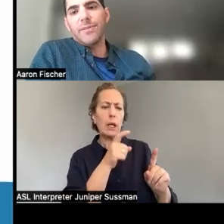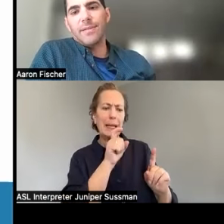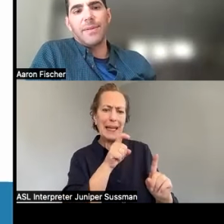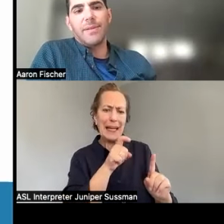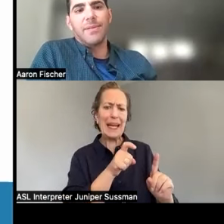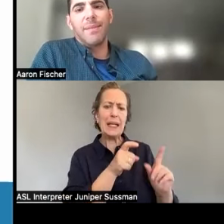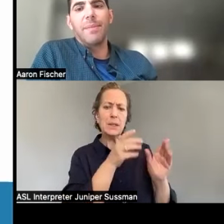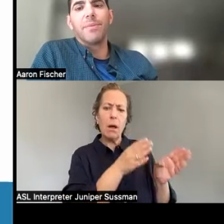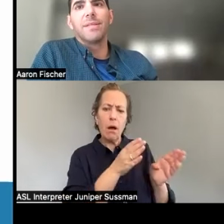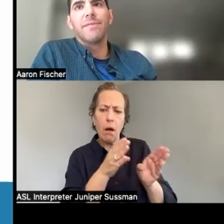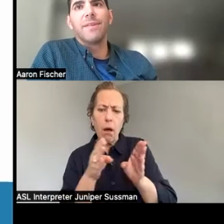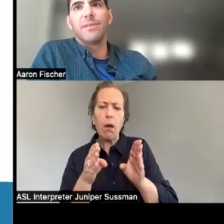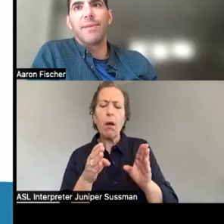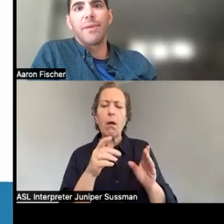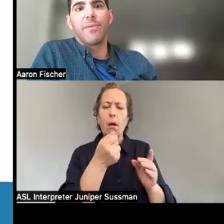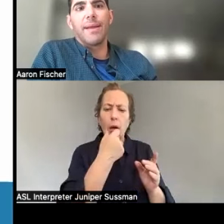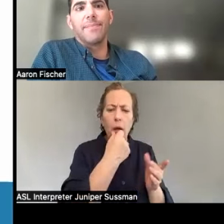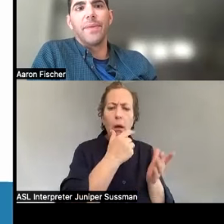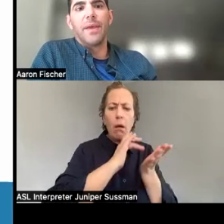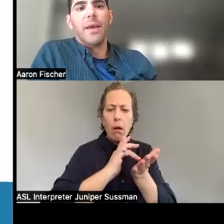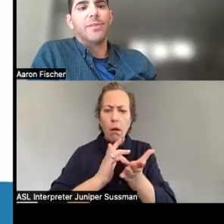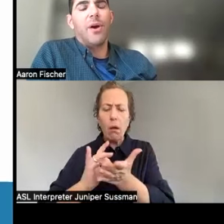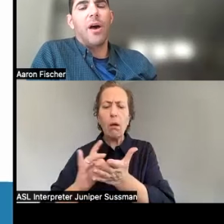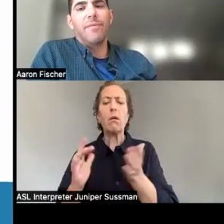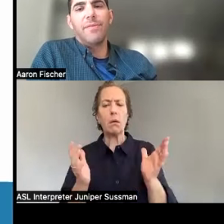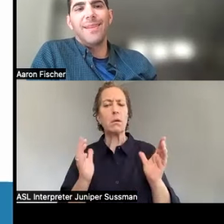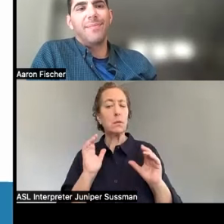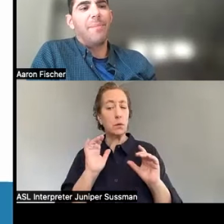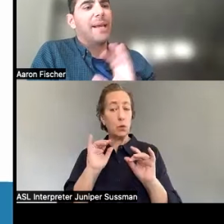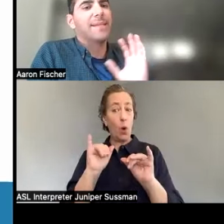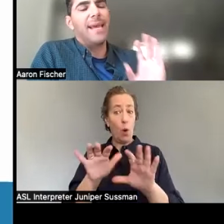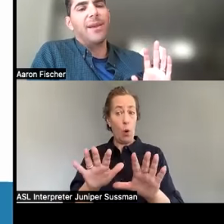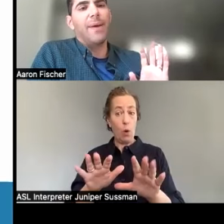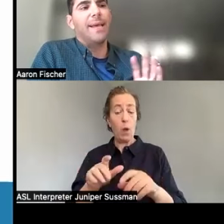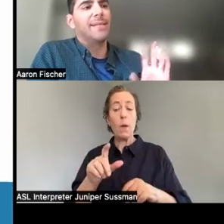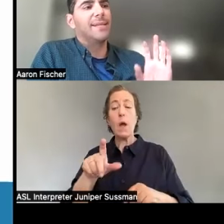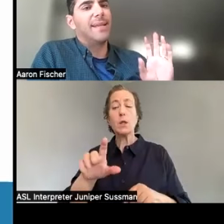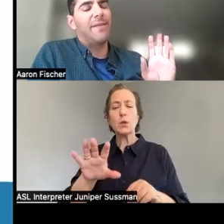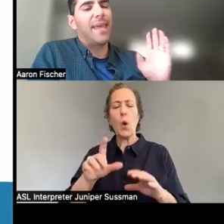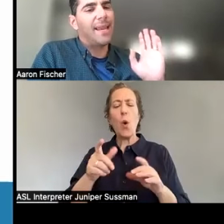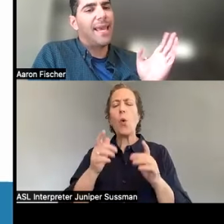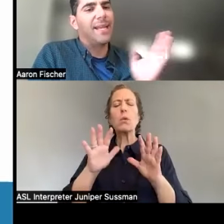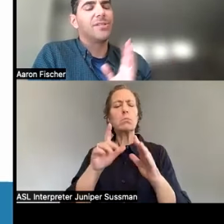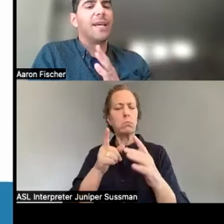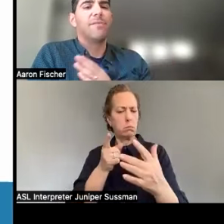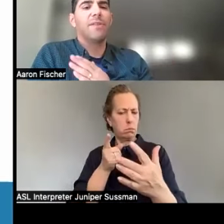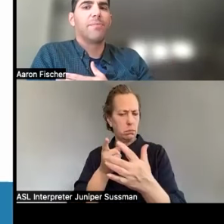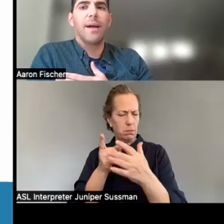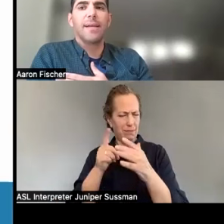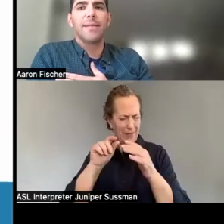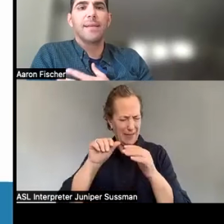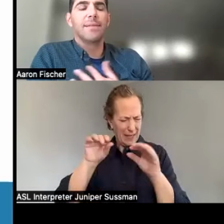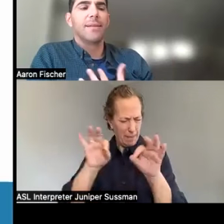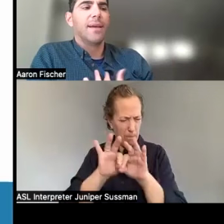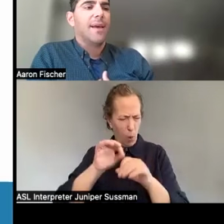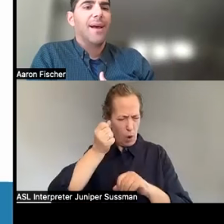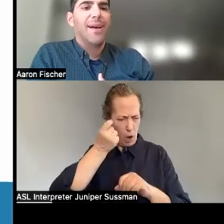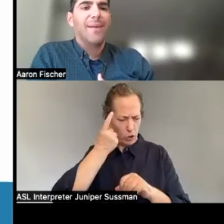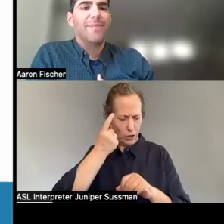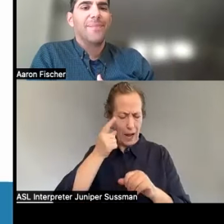to address what can be perceived as a direct threat. So all of the big takeaway is navigating each stage of this